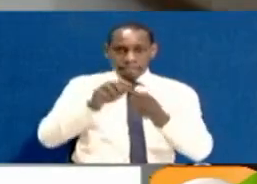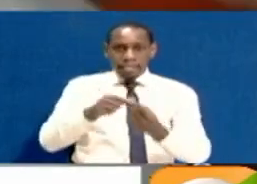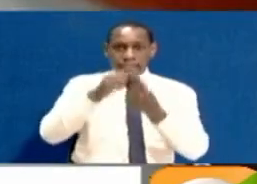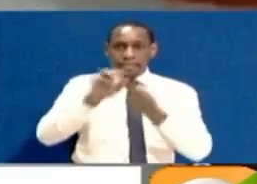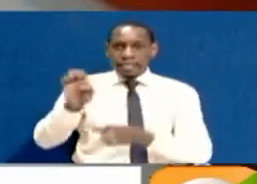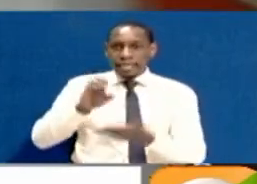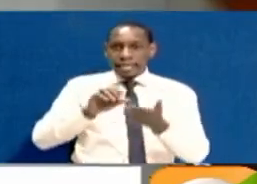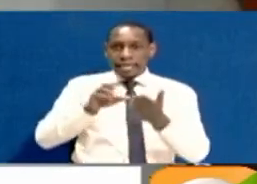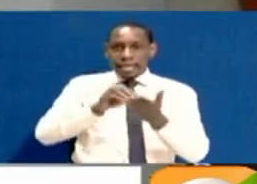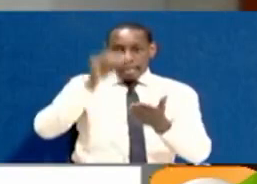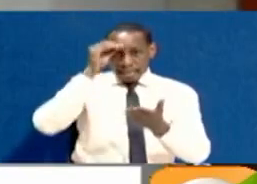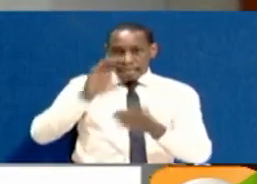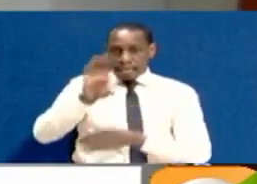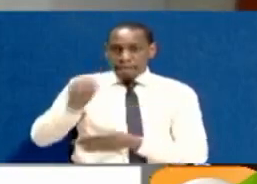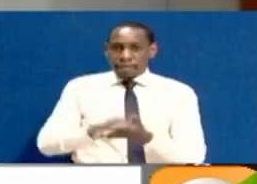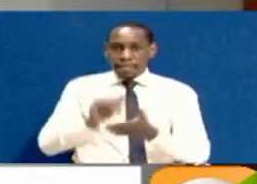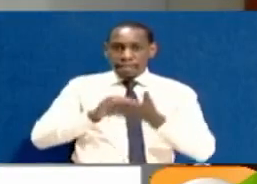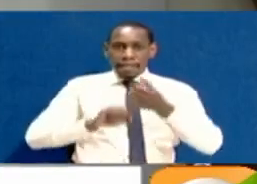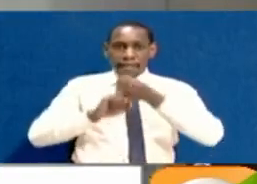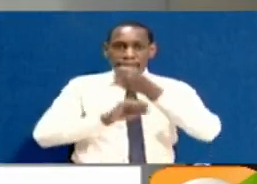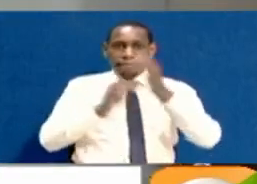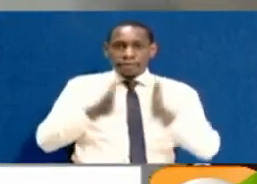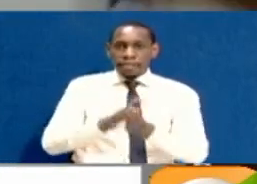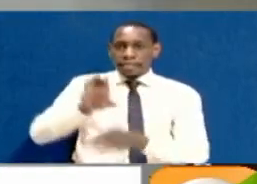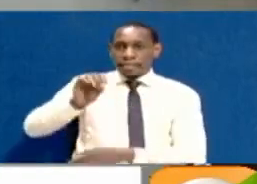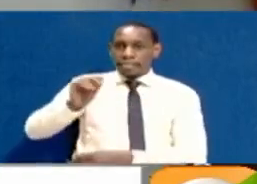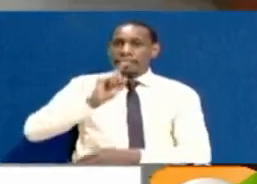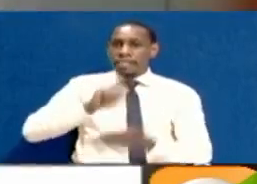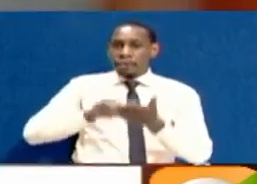e-learning in Africa. Jay Shapiro, the founder and CEO of Usiku Games, says with a 14-day free